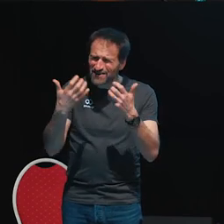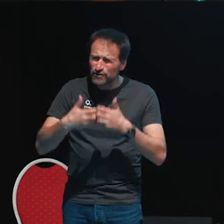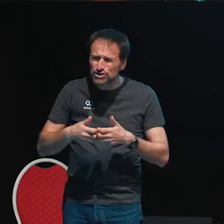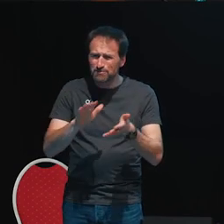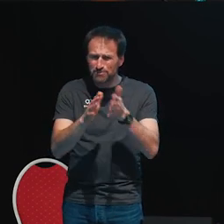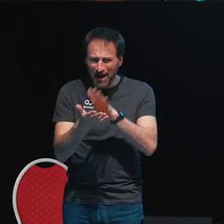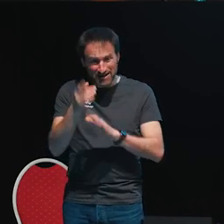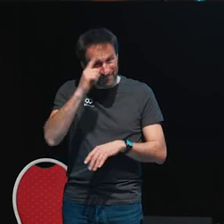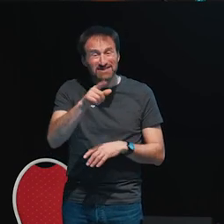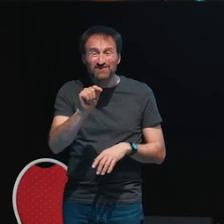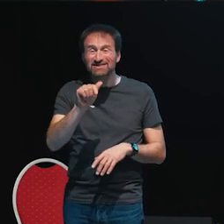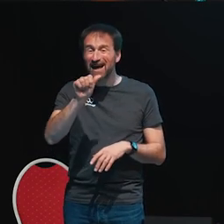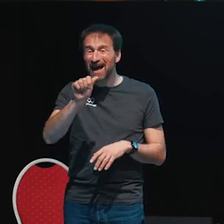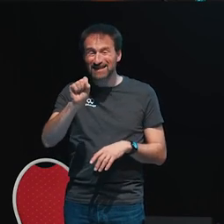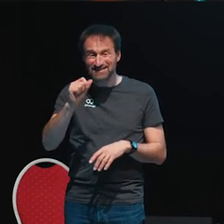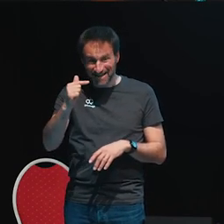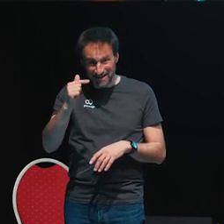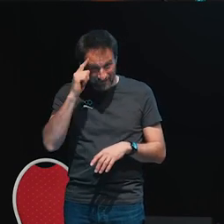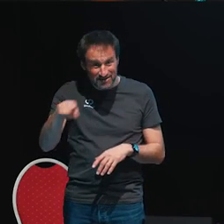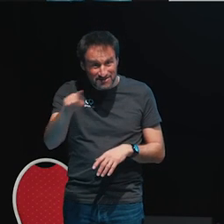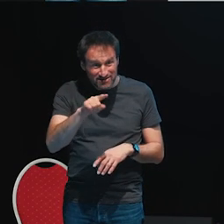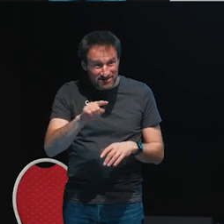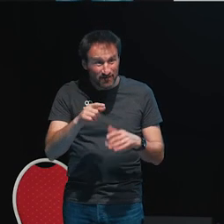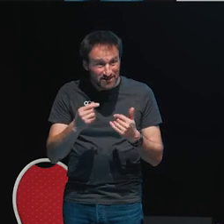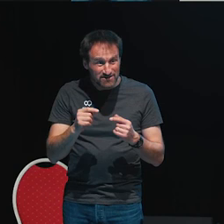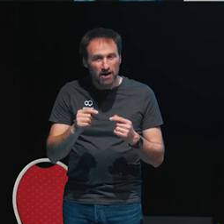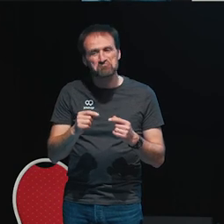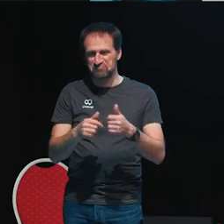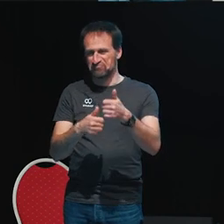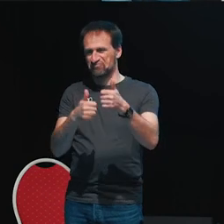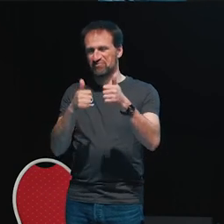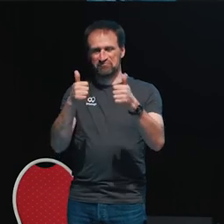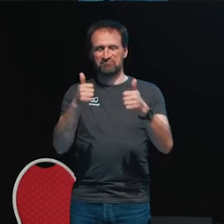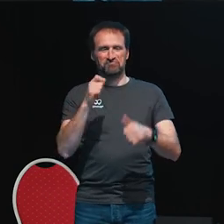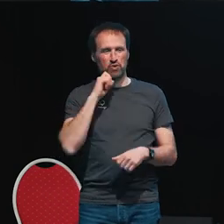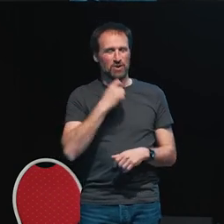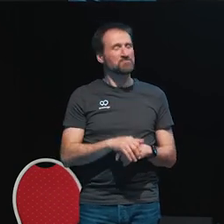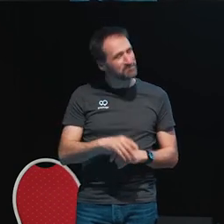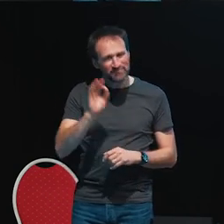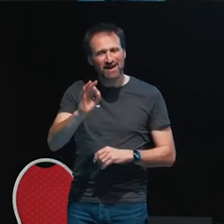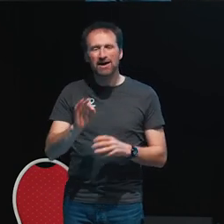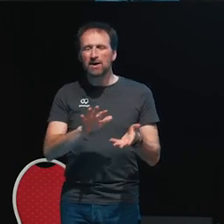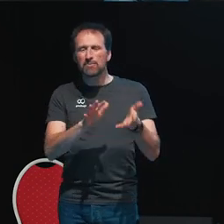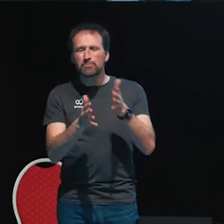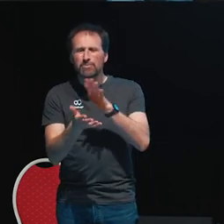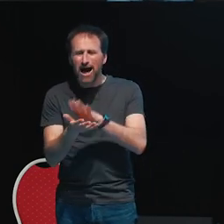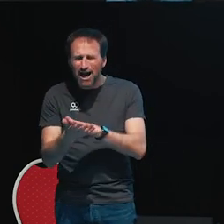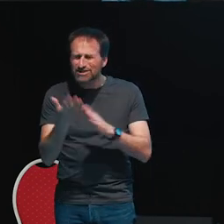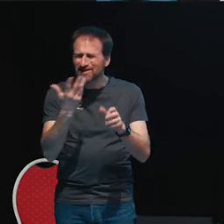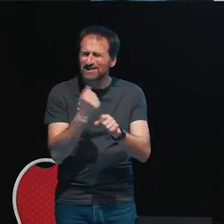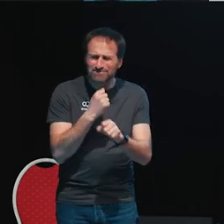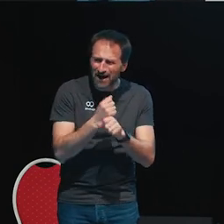AST is? Very cool. Excellent. So a parser is, well, what does it do? It parses.